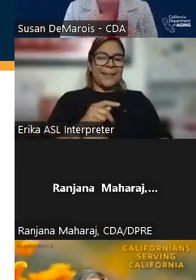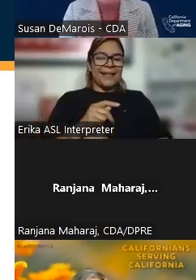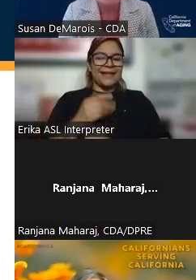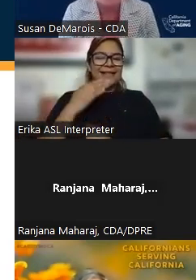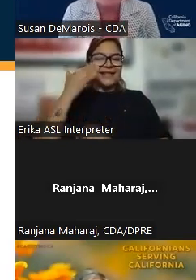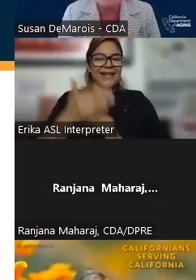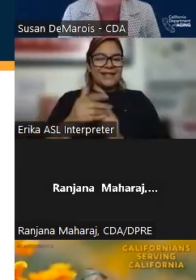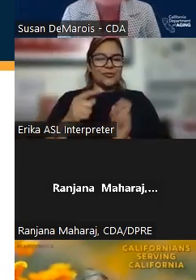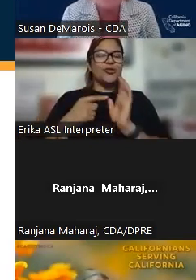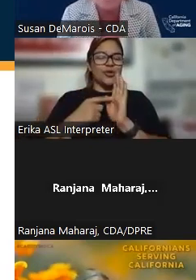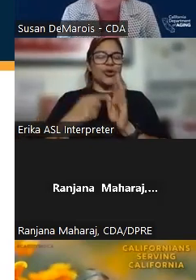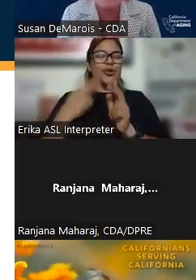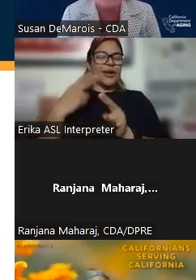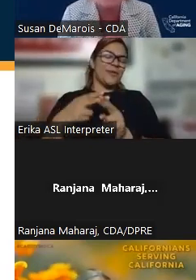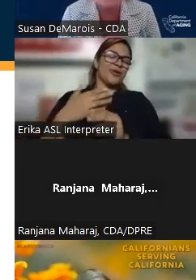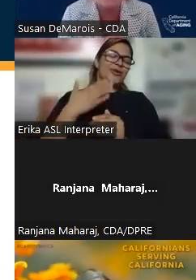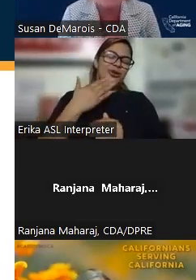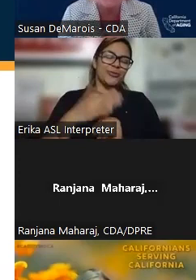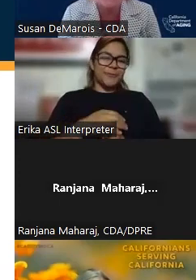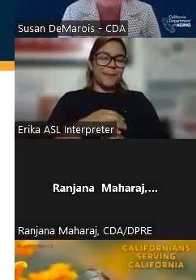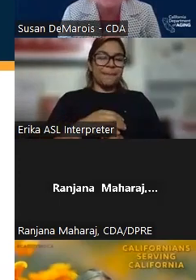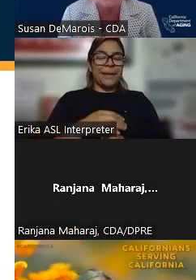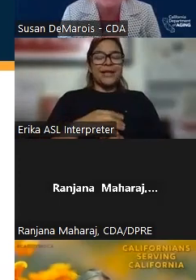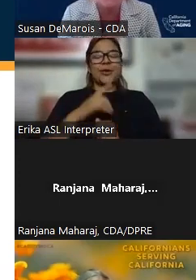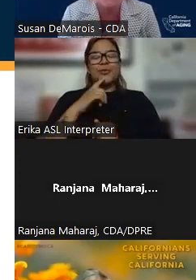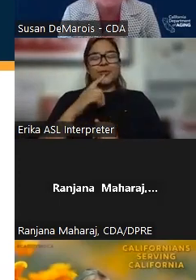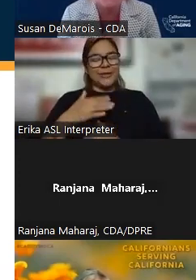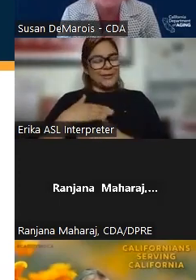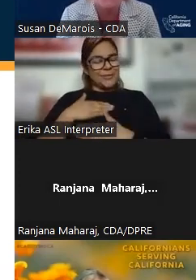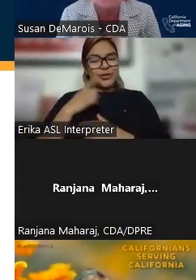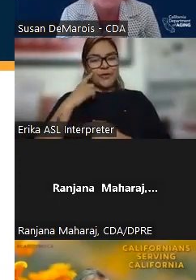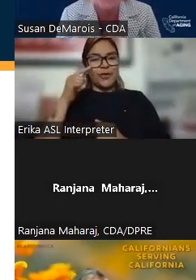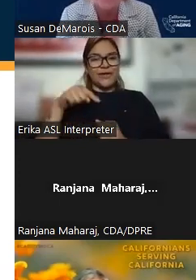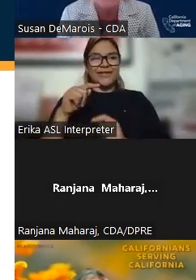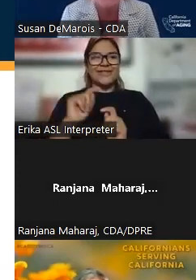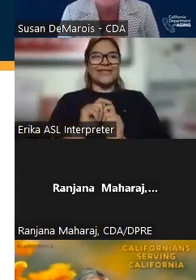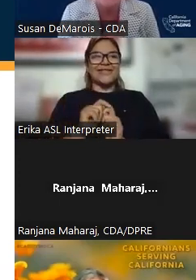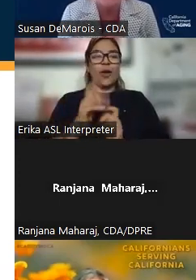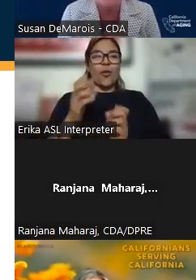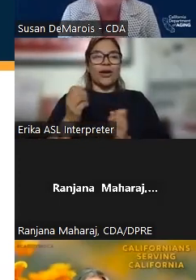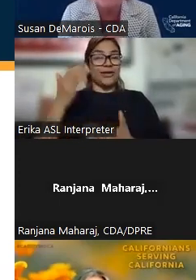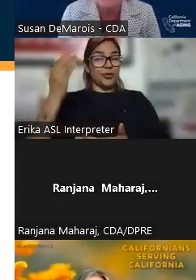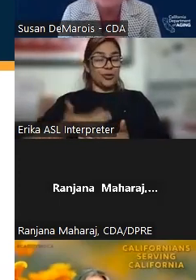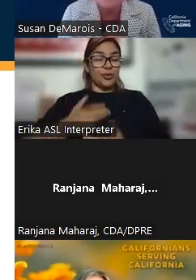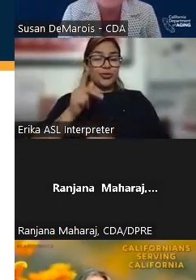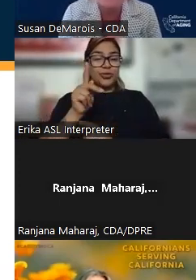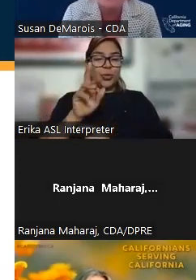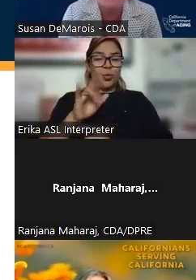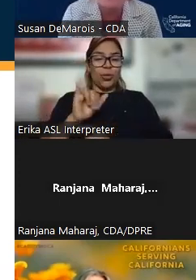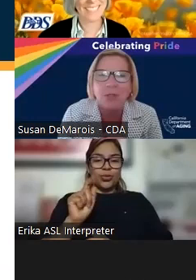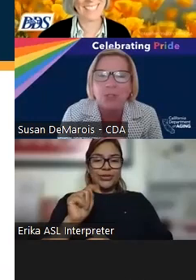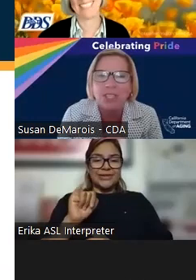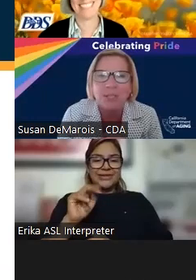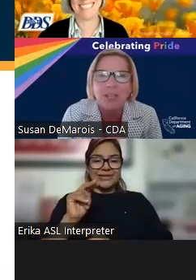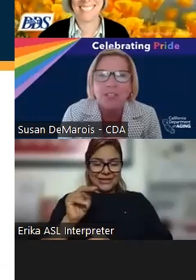great. It is my absolute pleasure to introduce this group to Kristen Rains, the first Aging